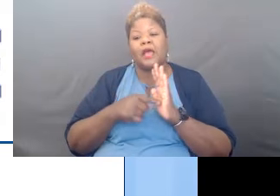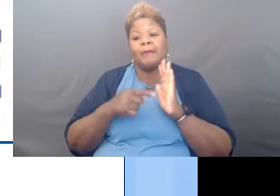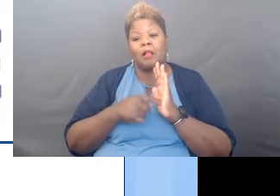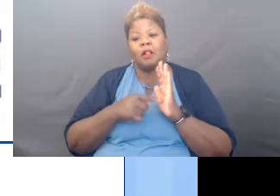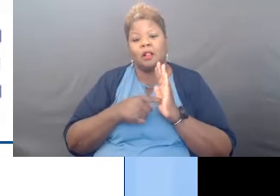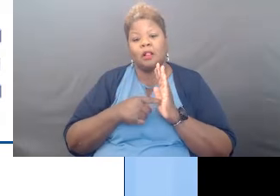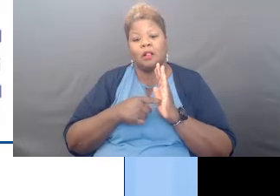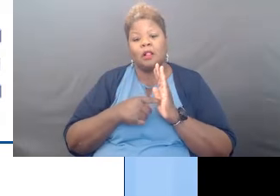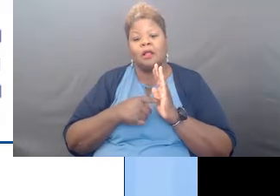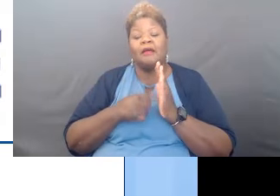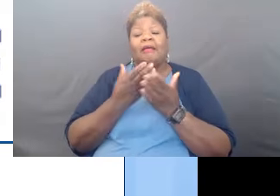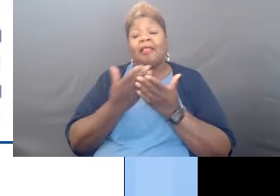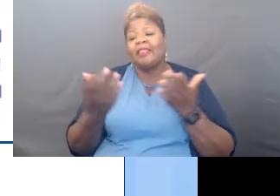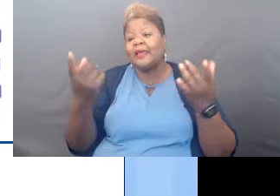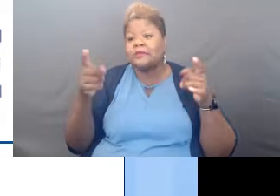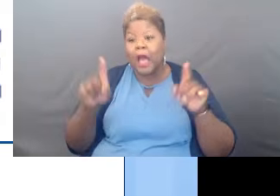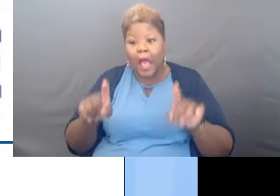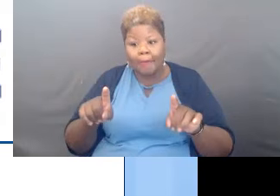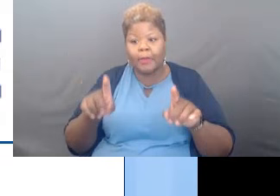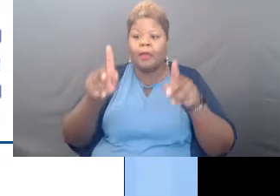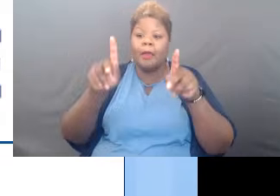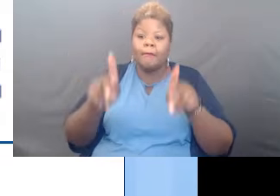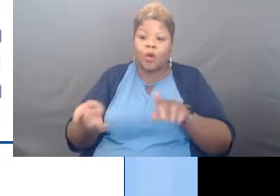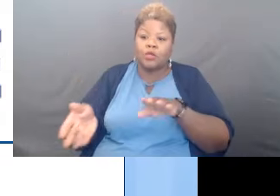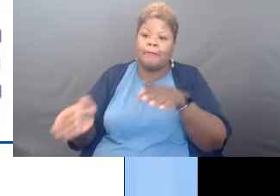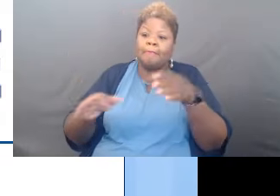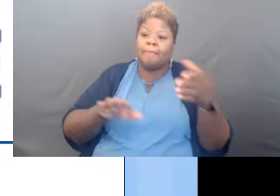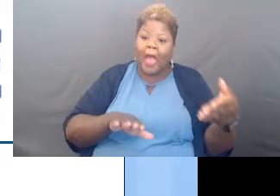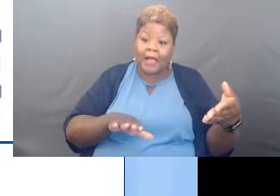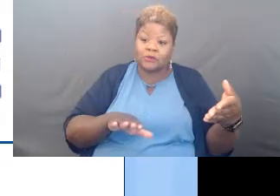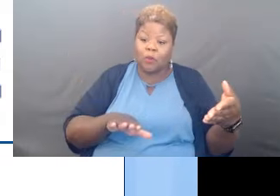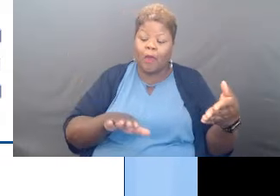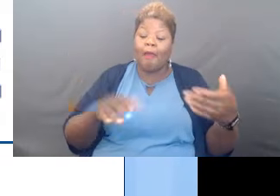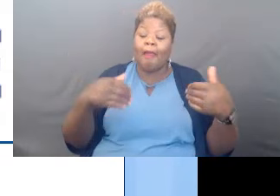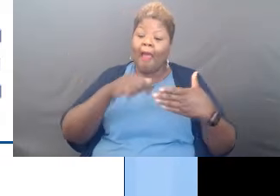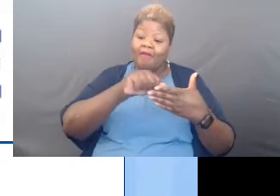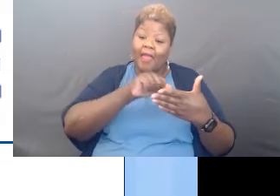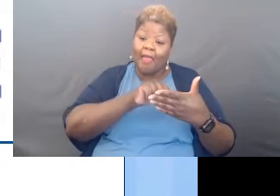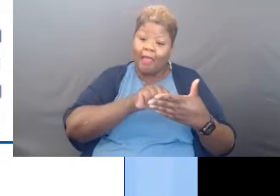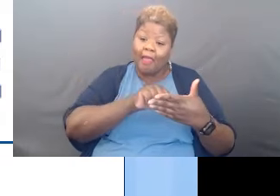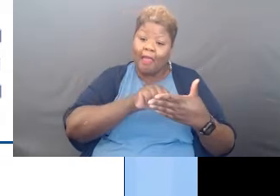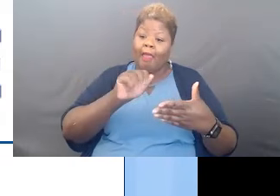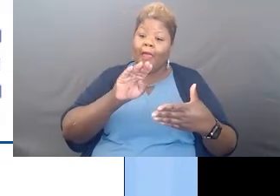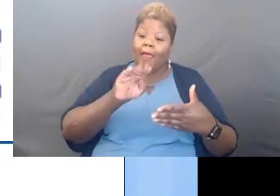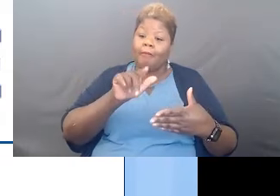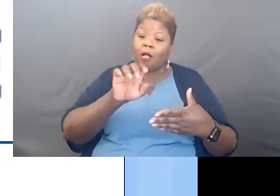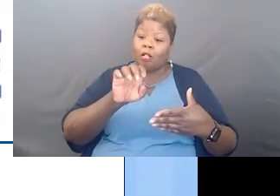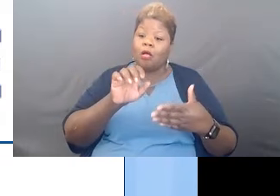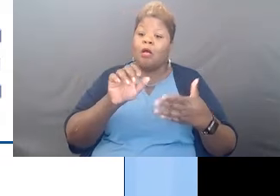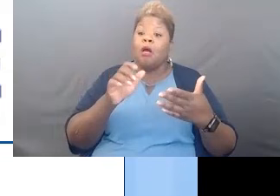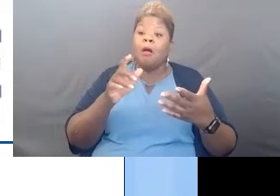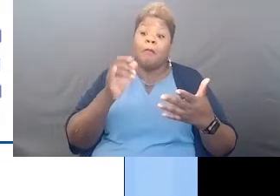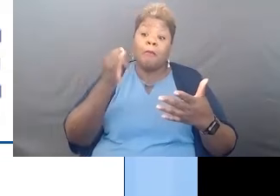unfortunate circumstances happen and a beneficiary passes away with an ABLE account and they actually had a